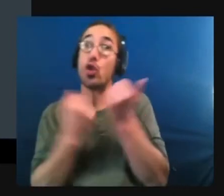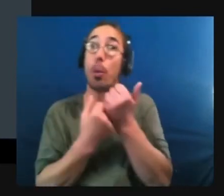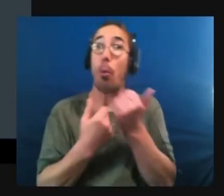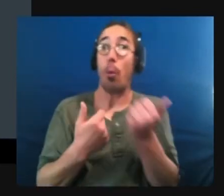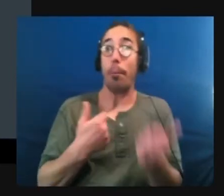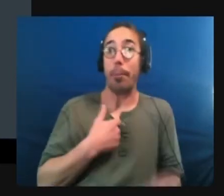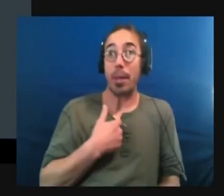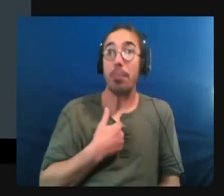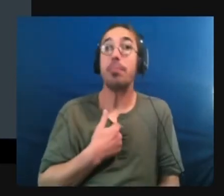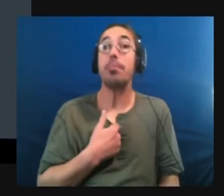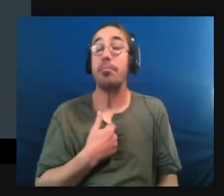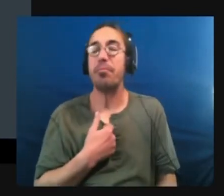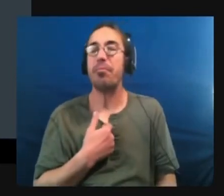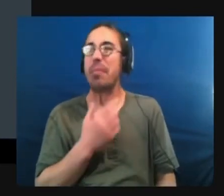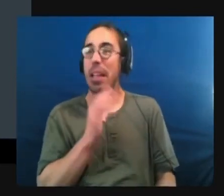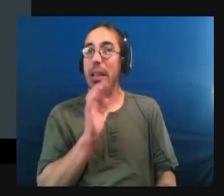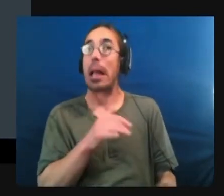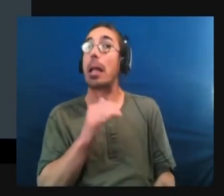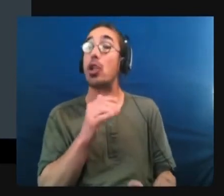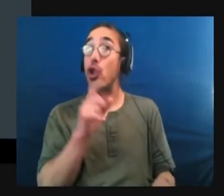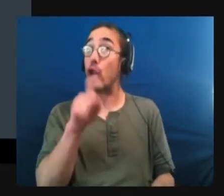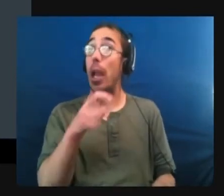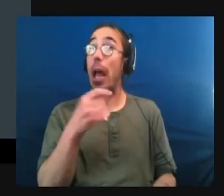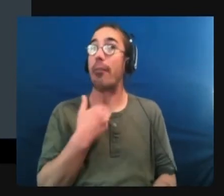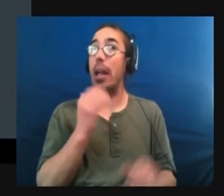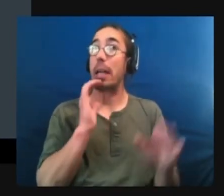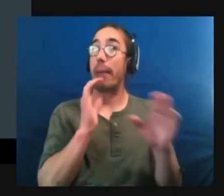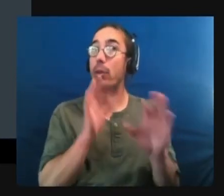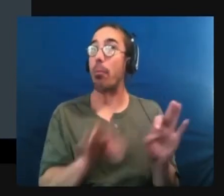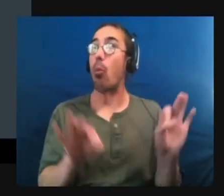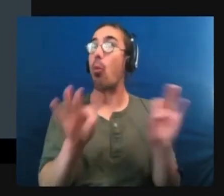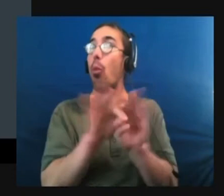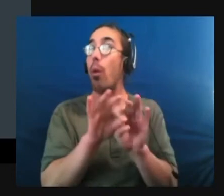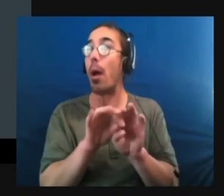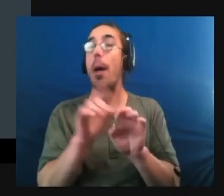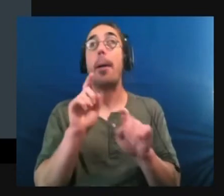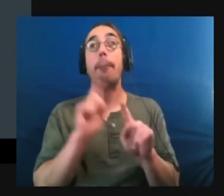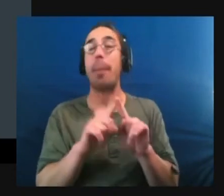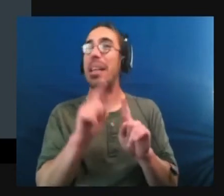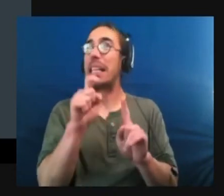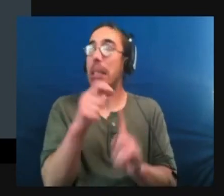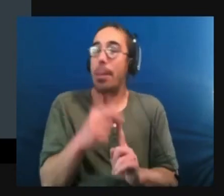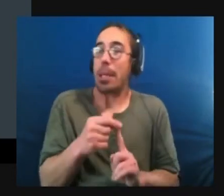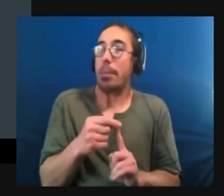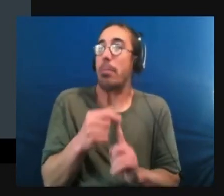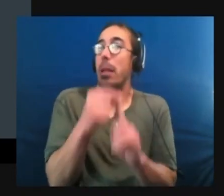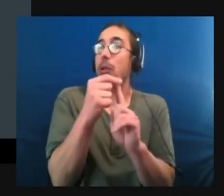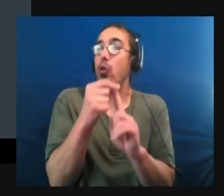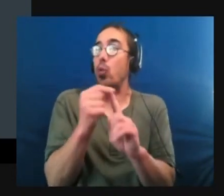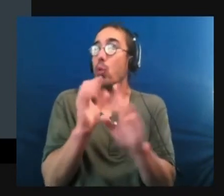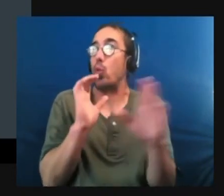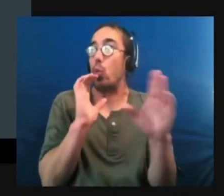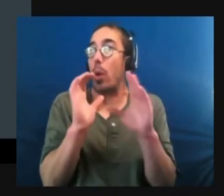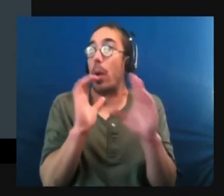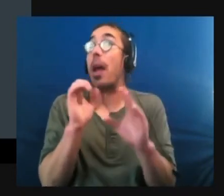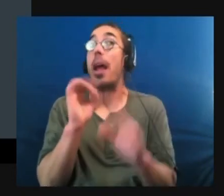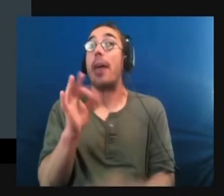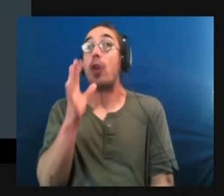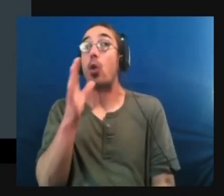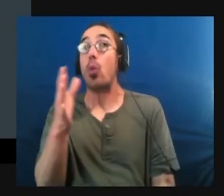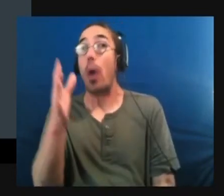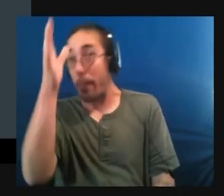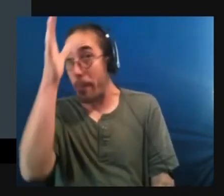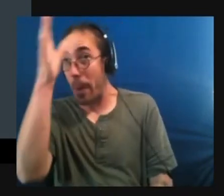that should be had. It may need to be very explicit because if a grandparent is undiagnosed